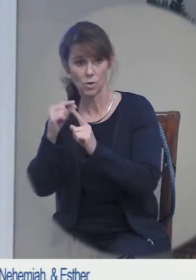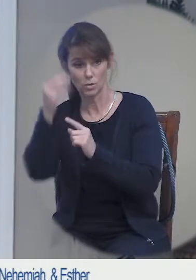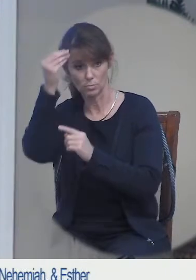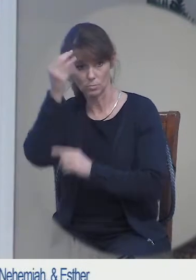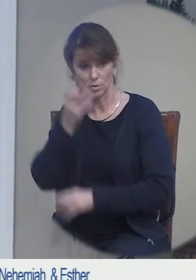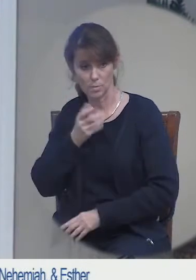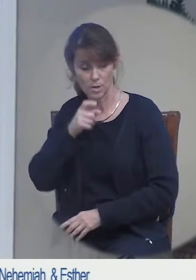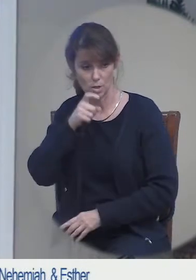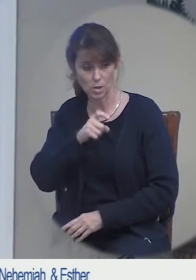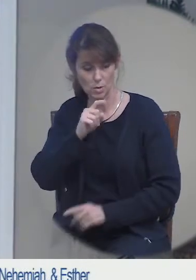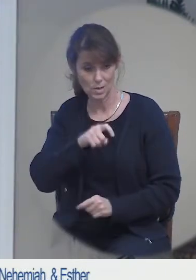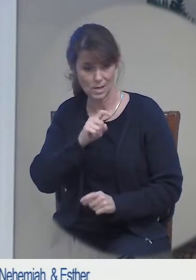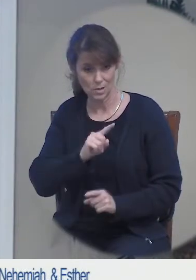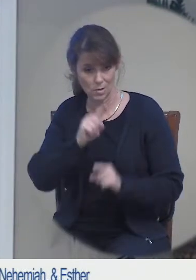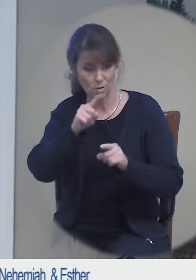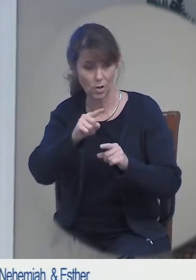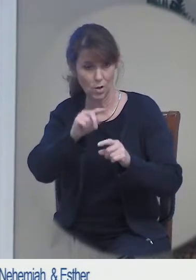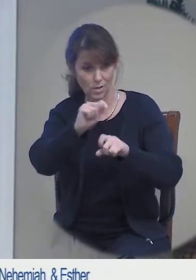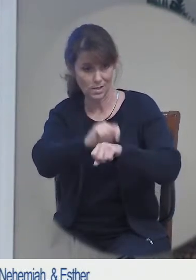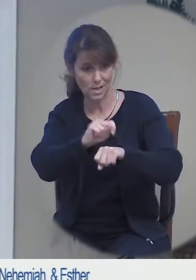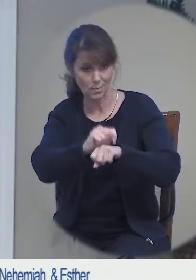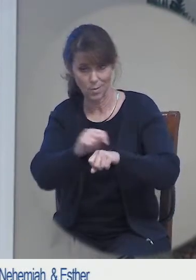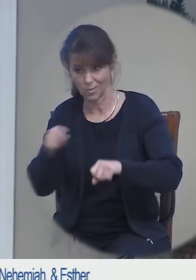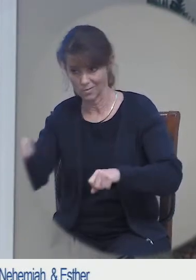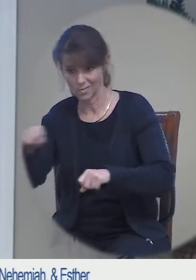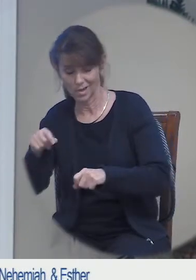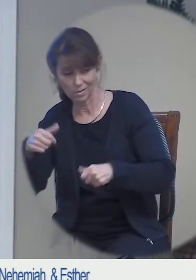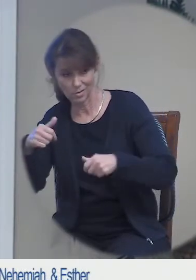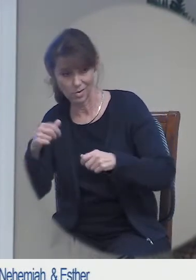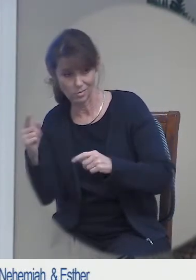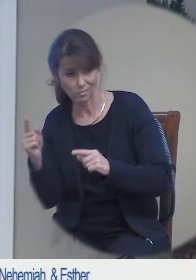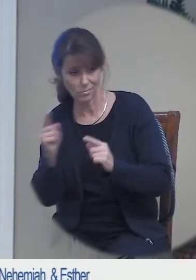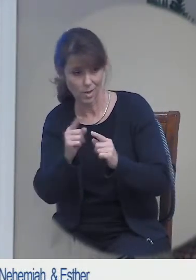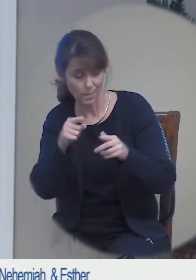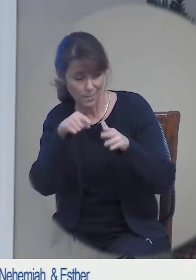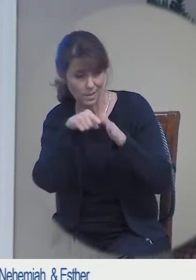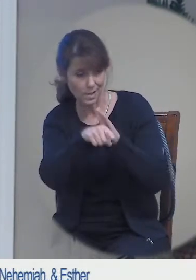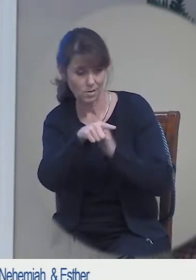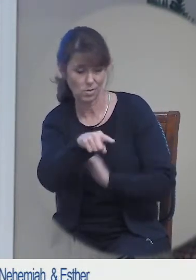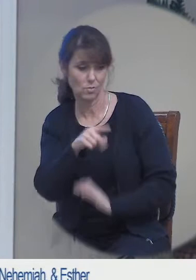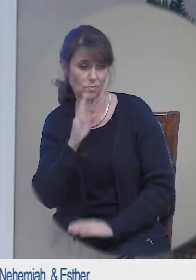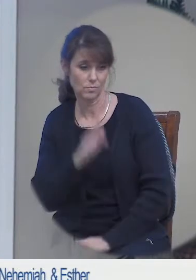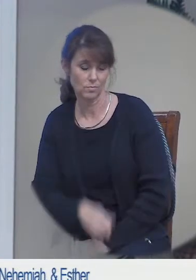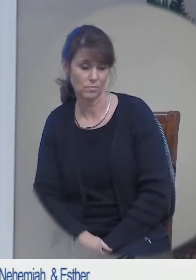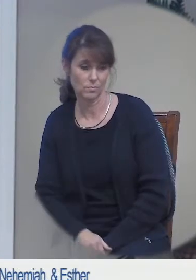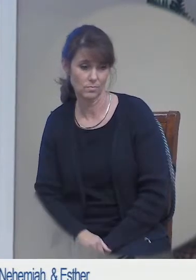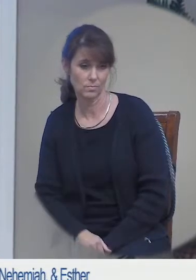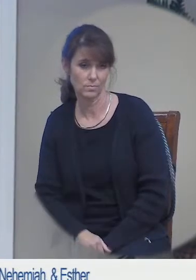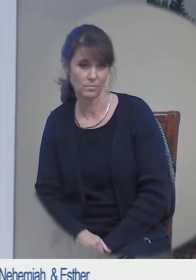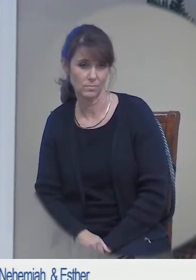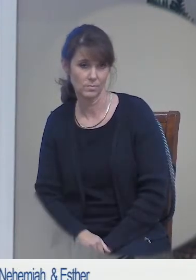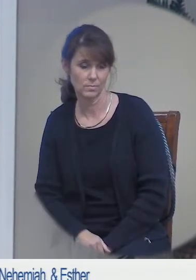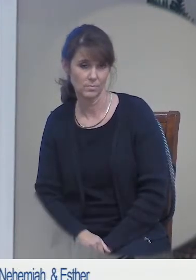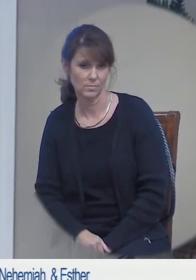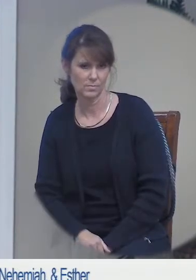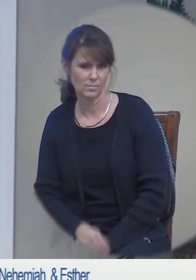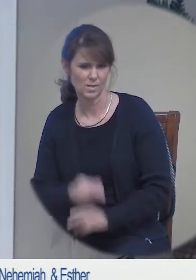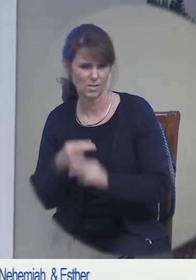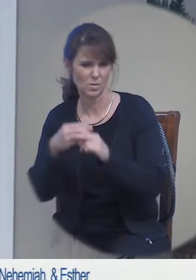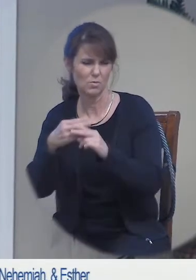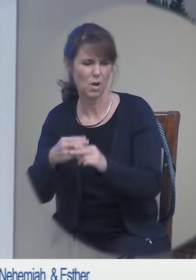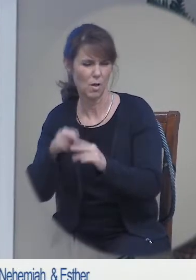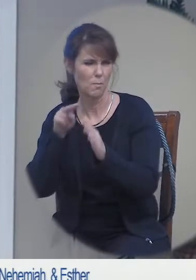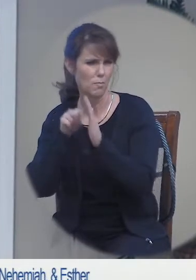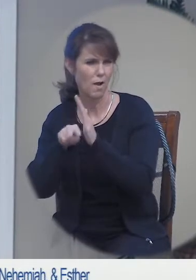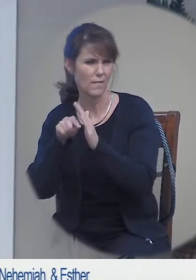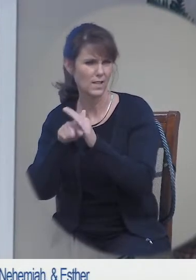go flee to the temple because they're going to come kill you. He calls it a prophecy. Now, the question is why does